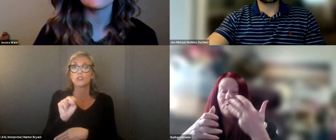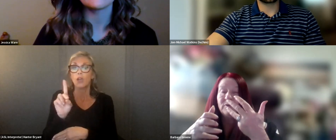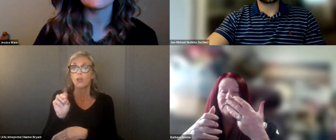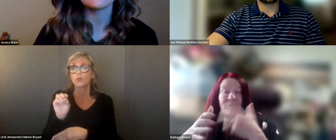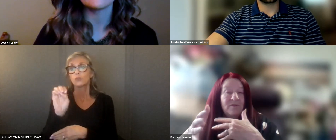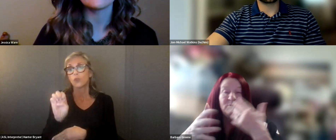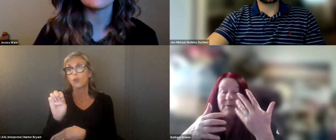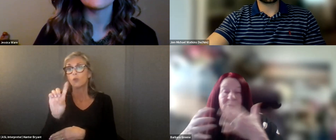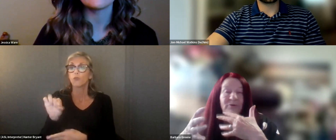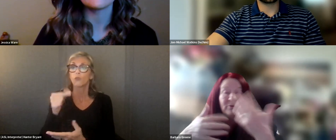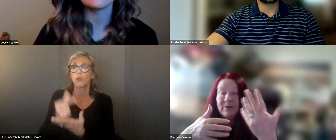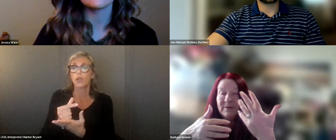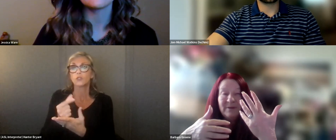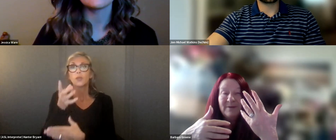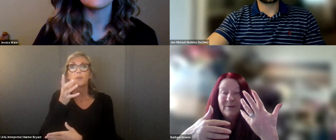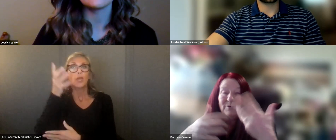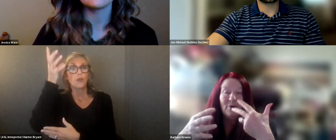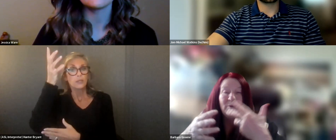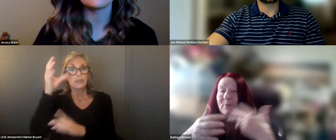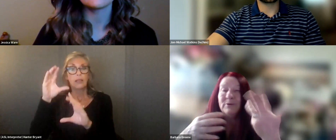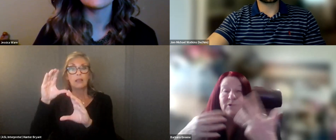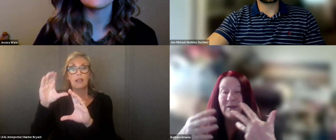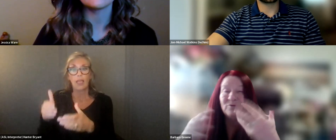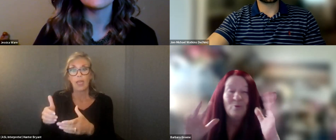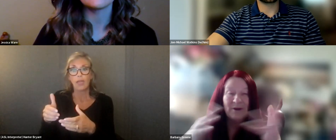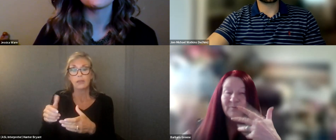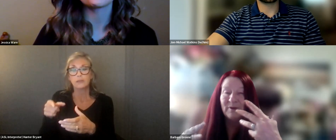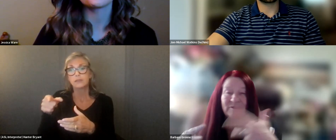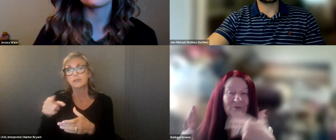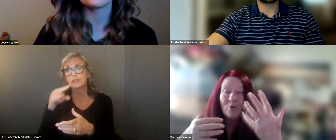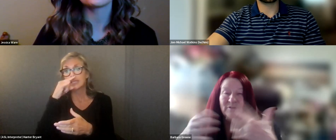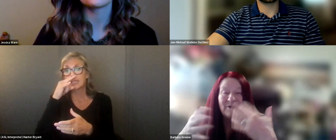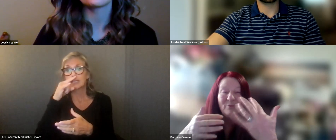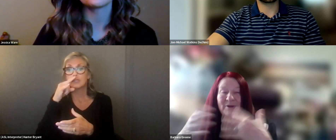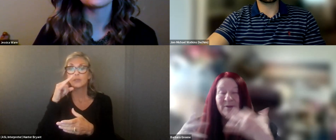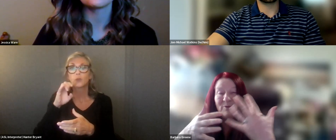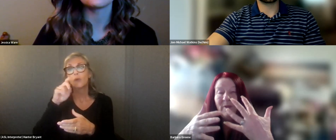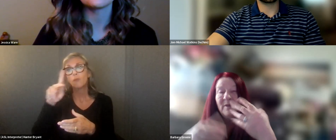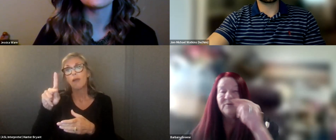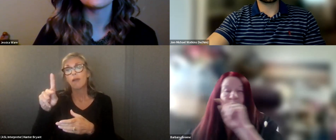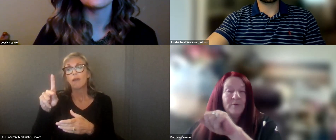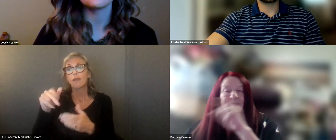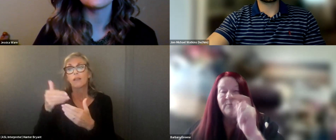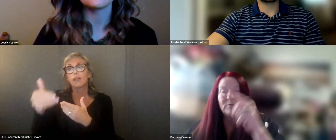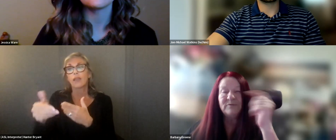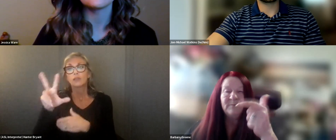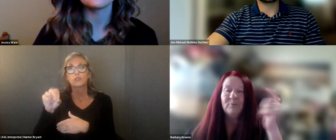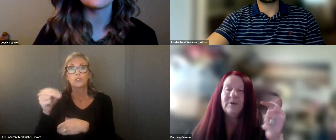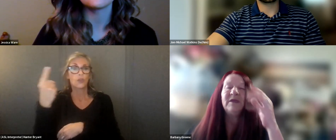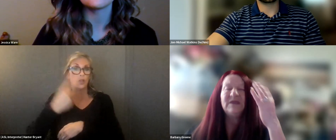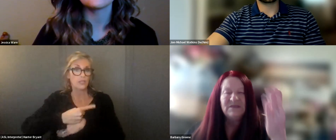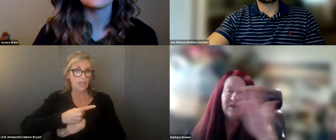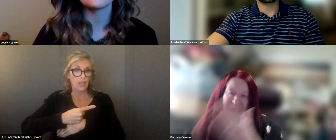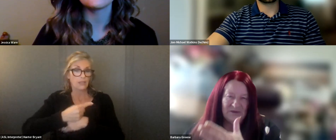has reported his kids would be returning, in 30 days or whatever at next court date or whatever. So there are separate